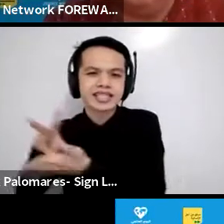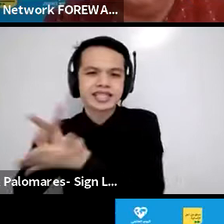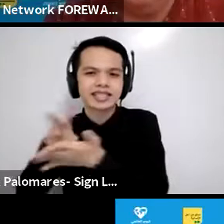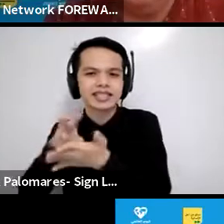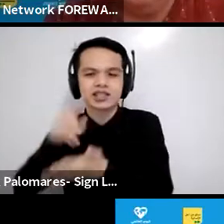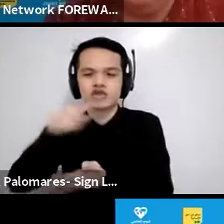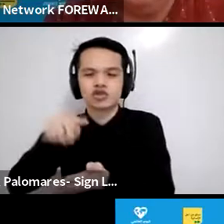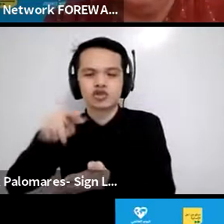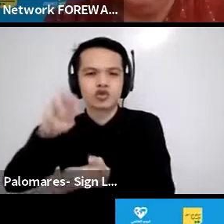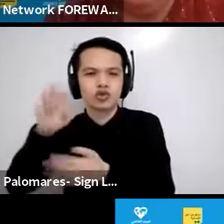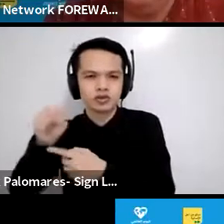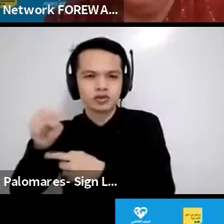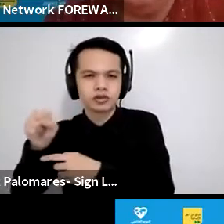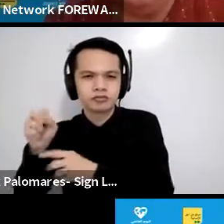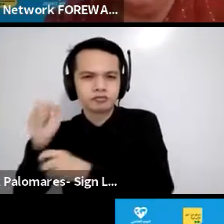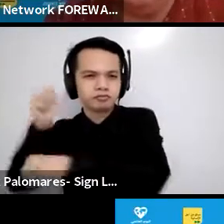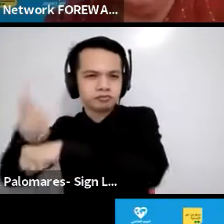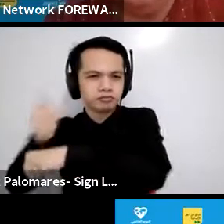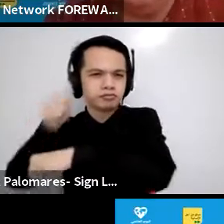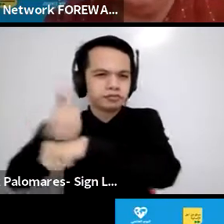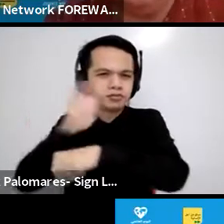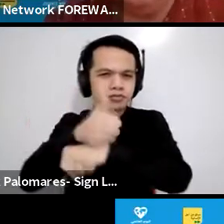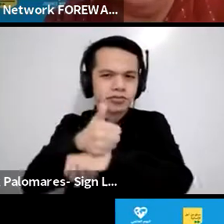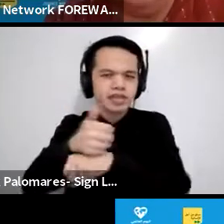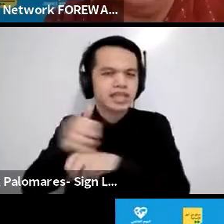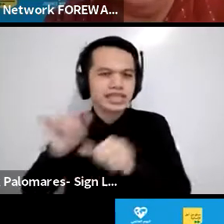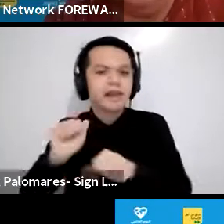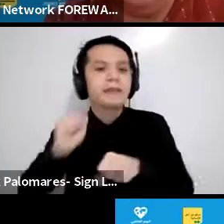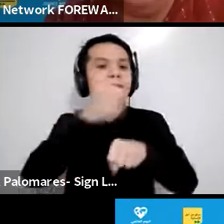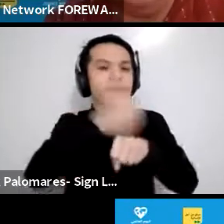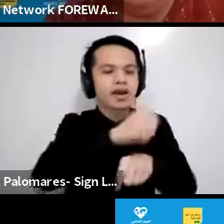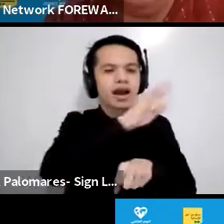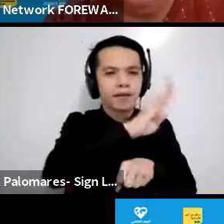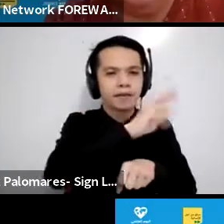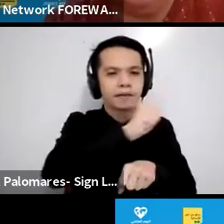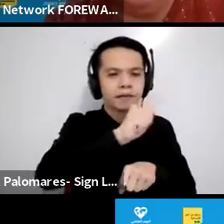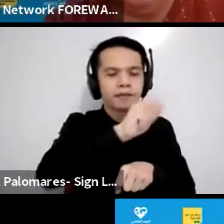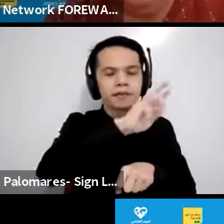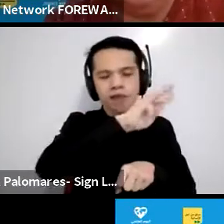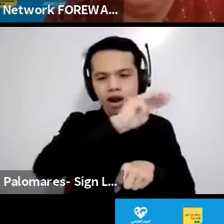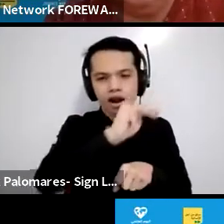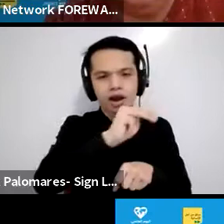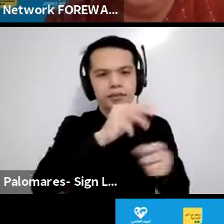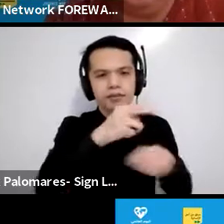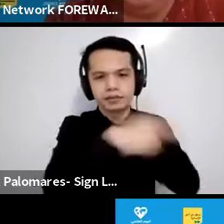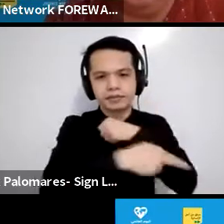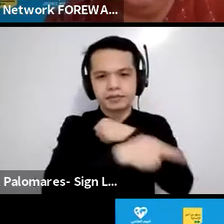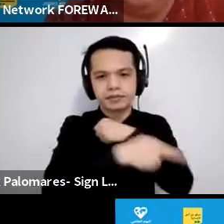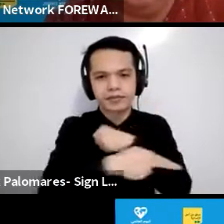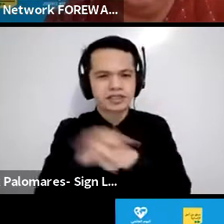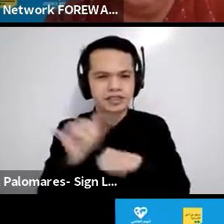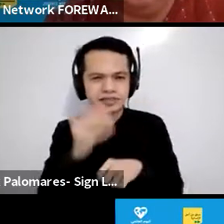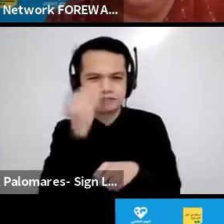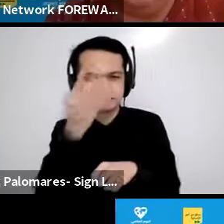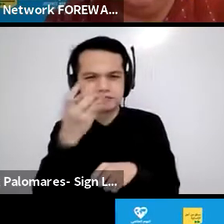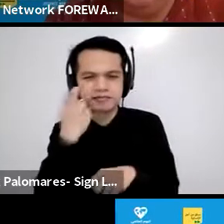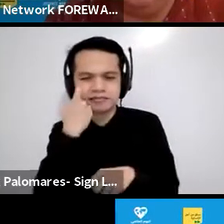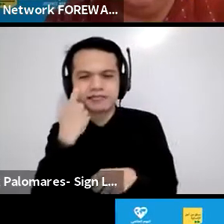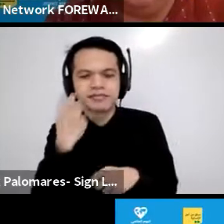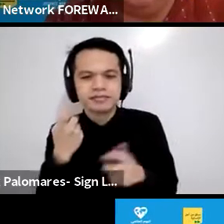zones. And we also implement this in the BARM region, no? So as mentioned earlier, the